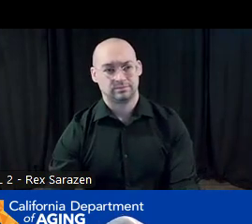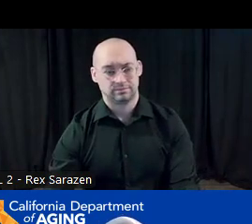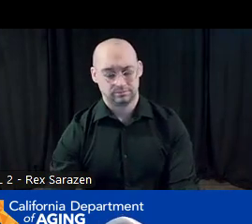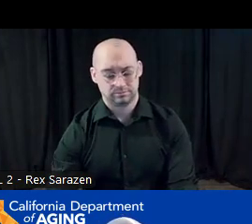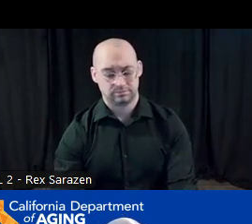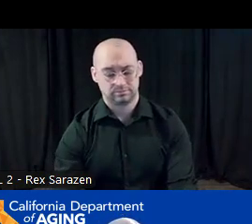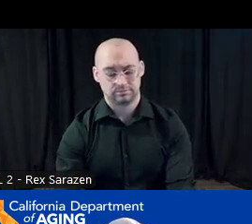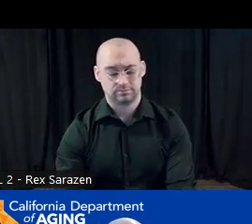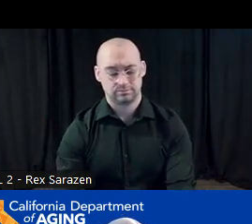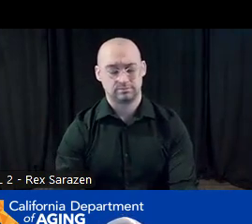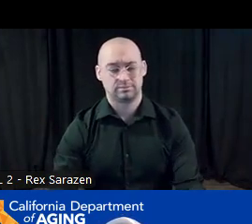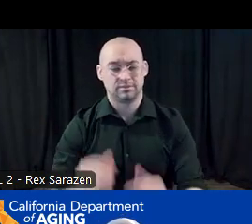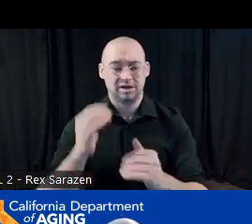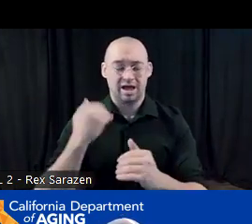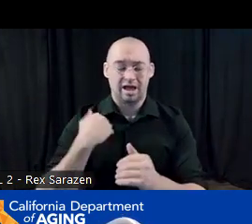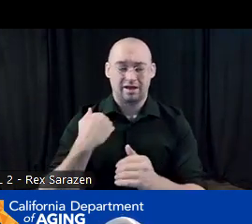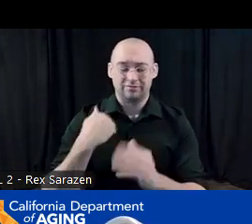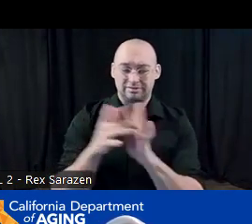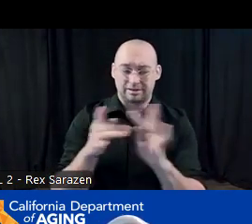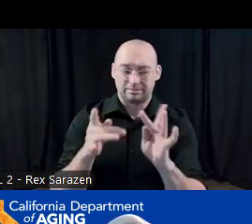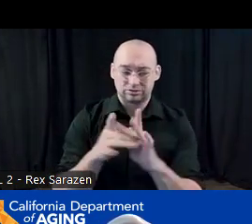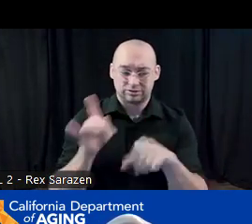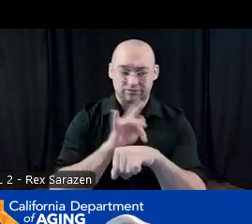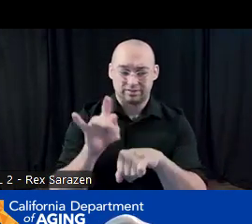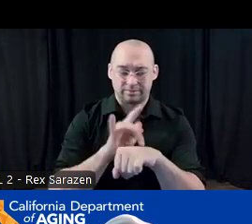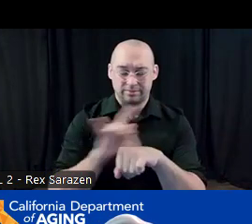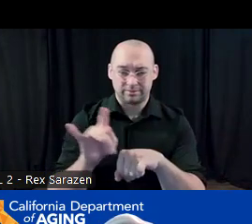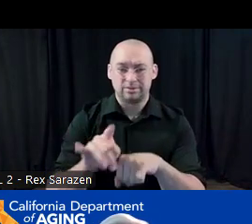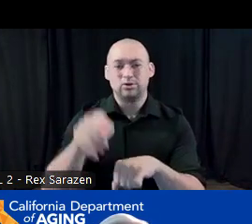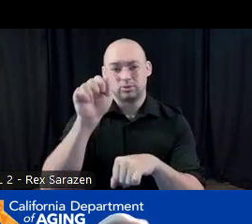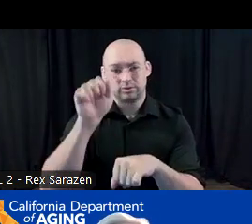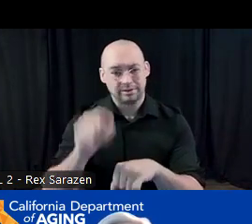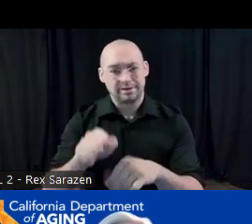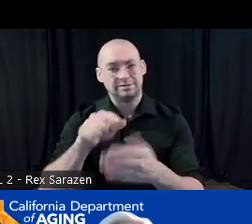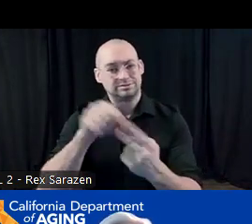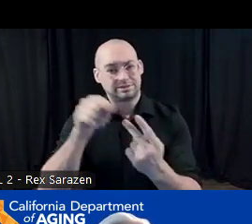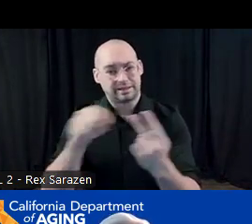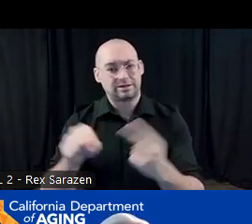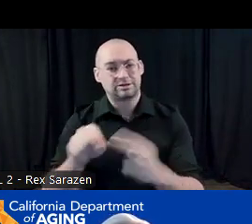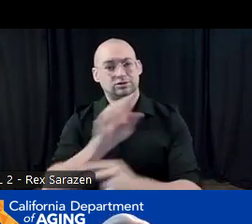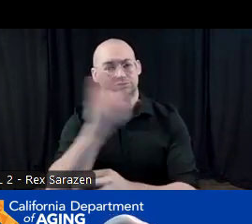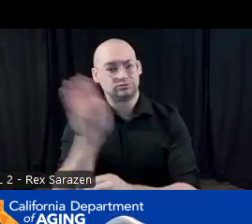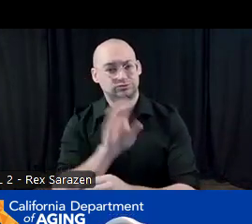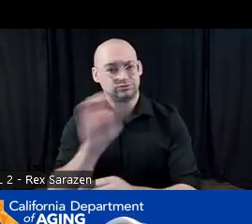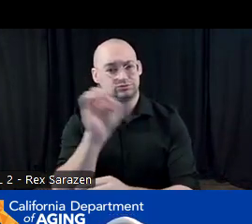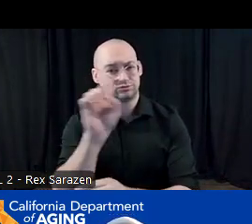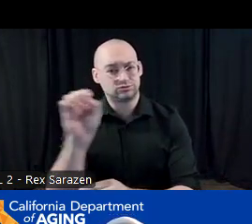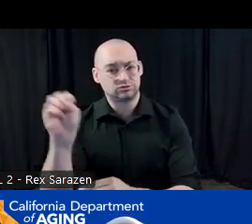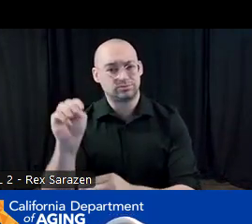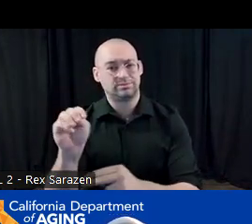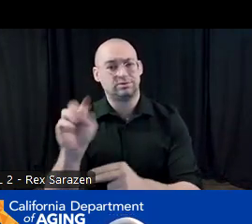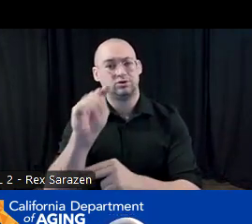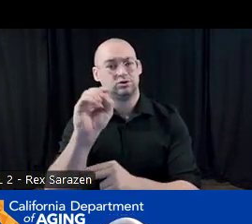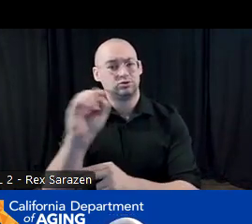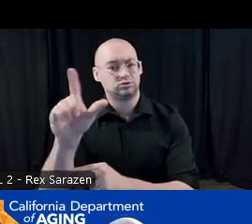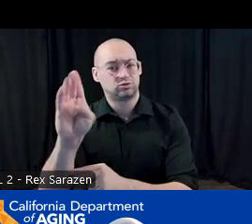closed captioning available to you. You may select that via your Zoom toolbar under CC, and if you don't see